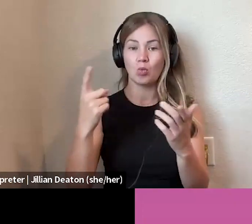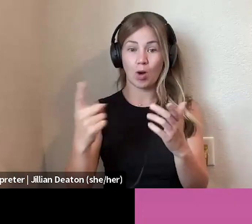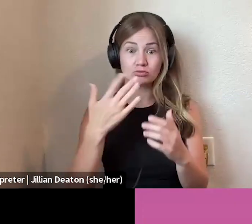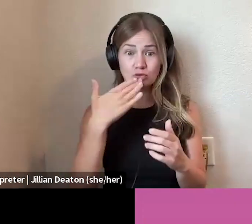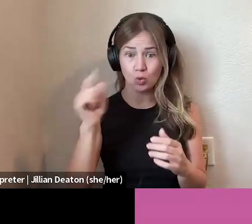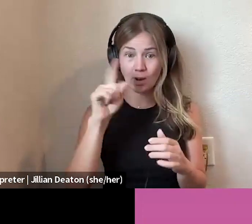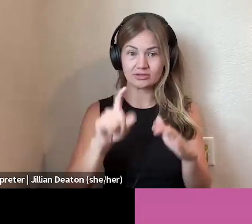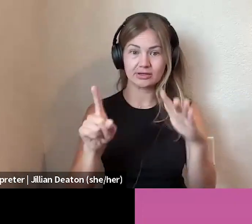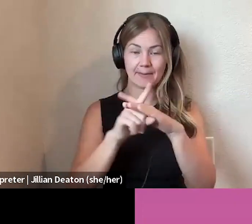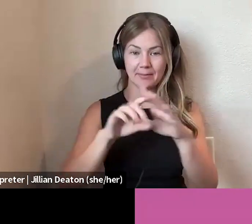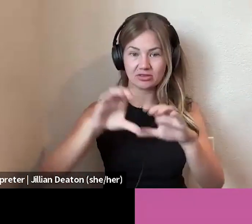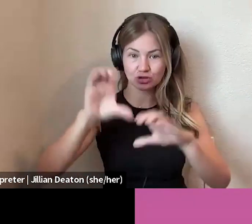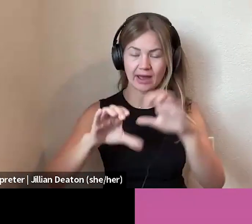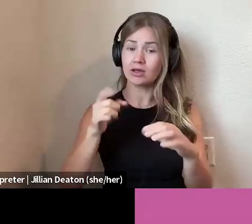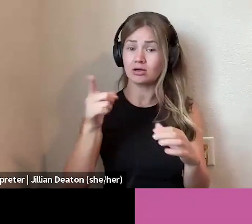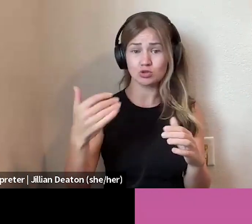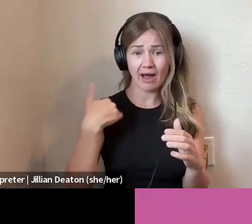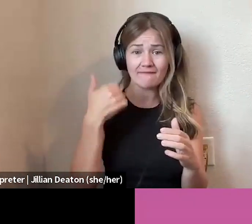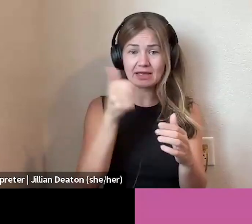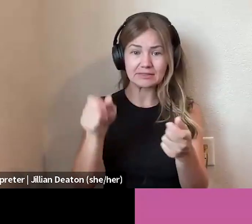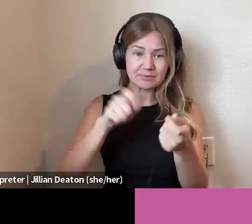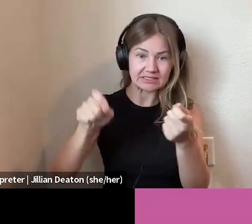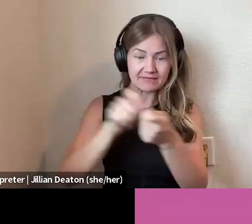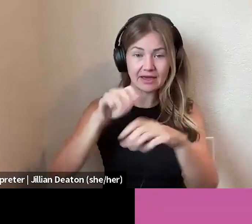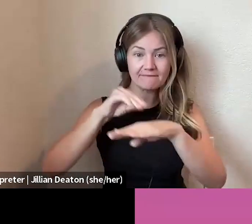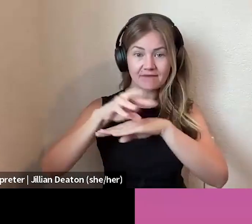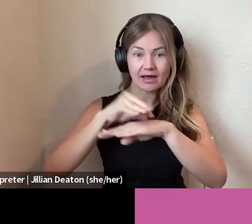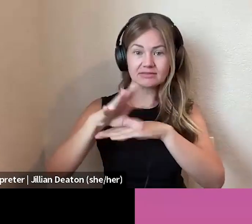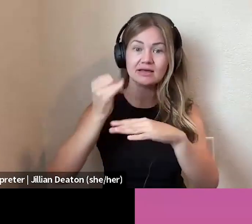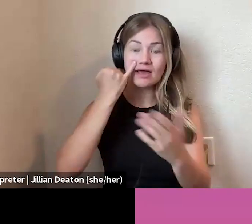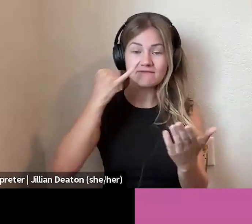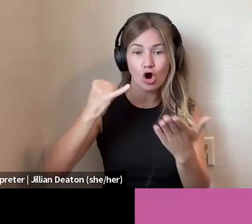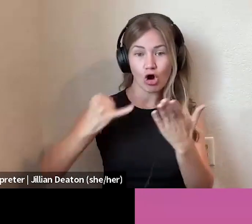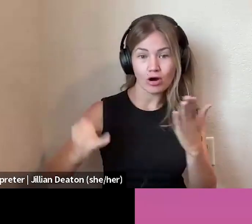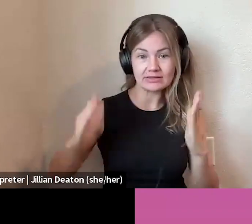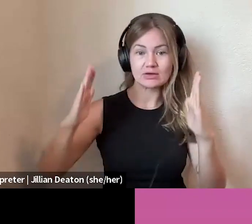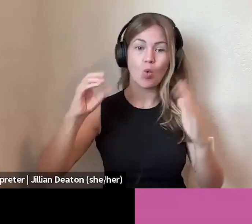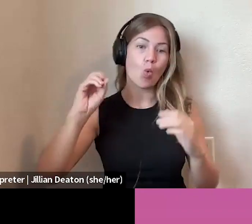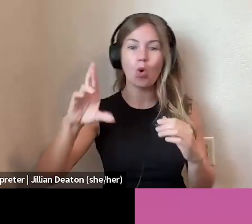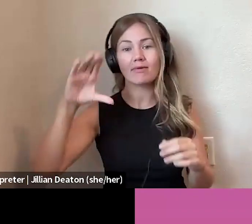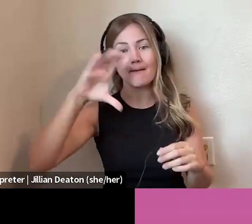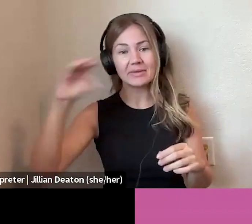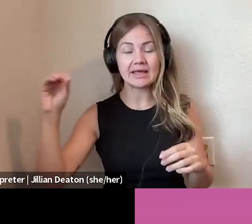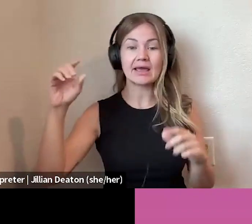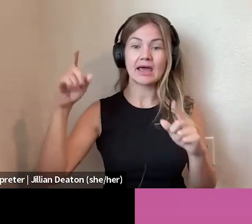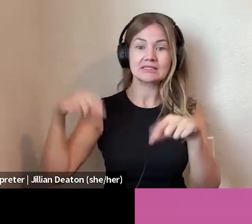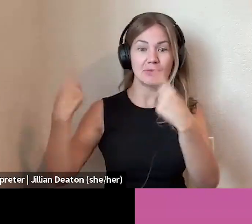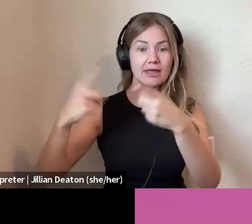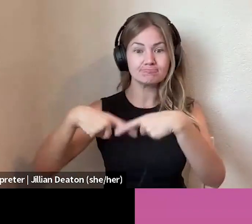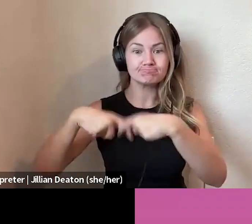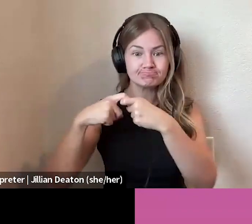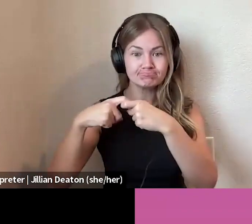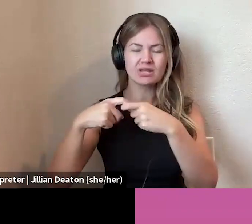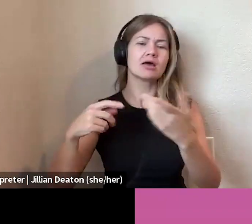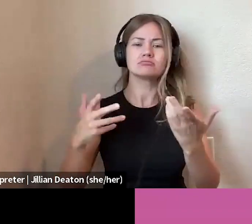any specific advice if an artist or company has been on hiatus? So I imagine that's sort of like how to tell the story or